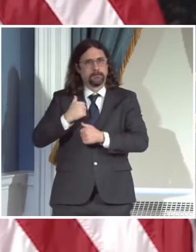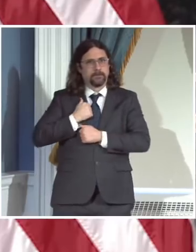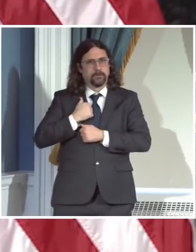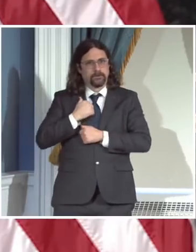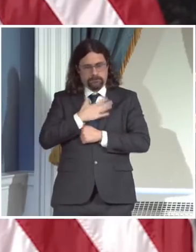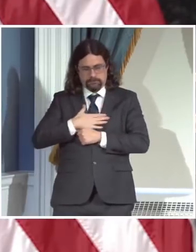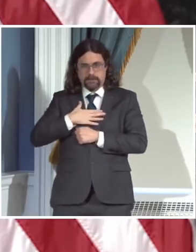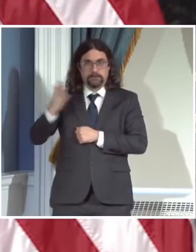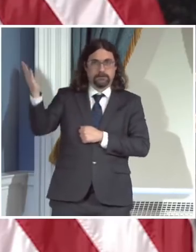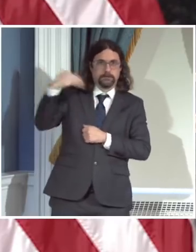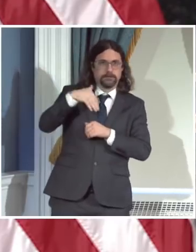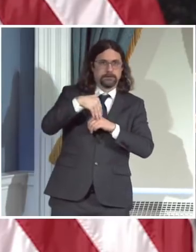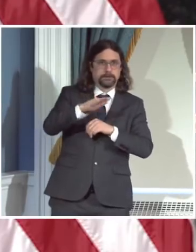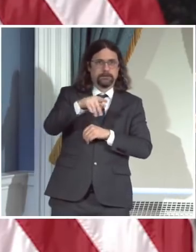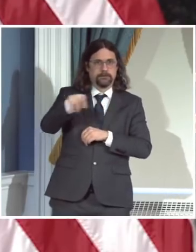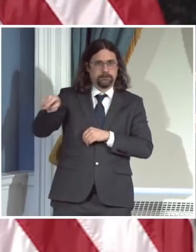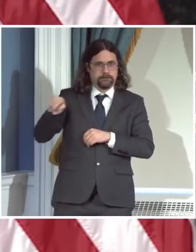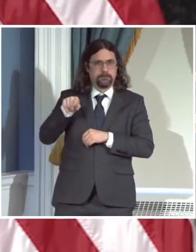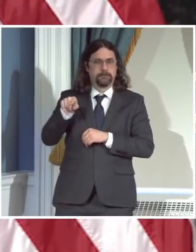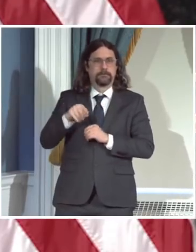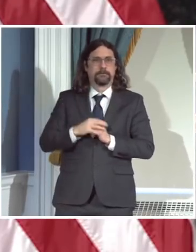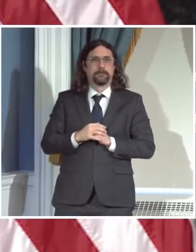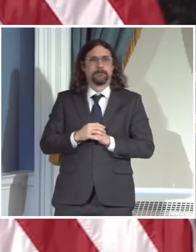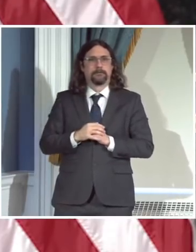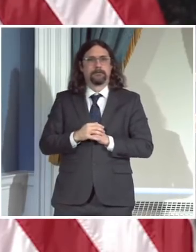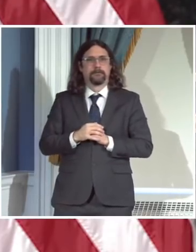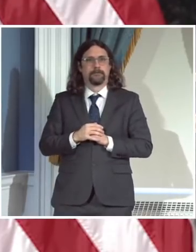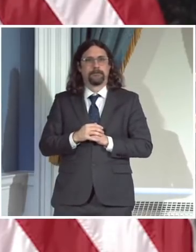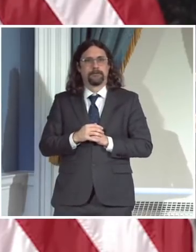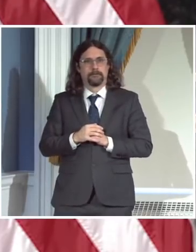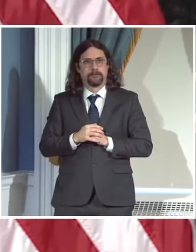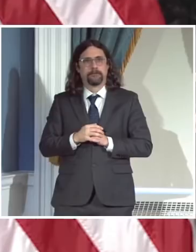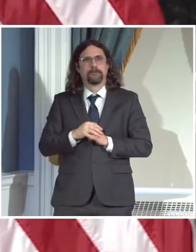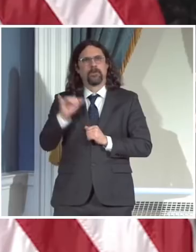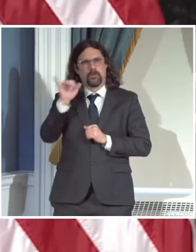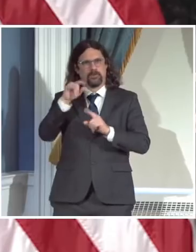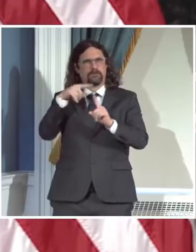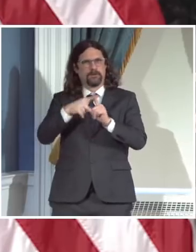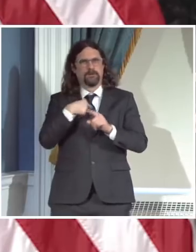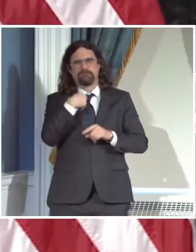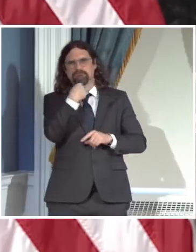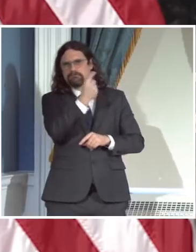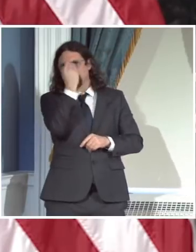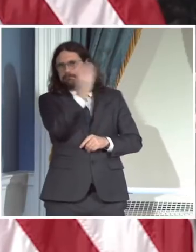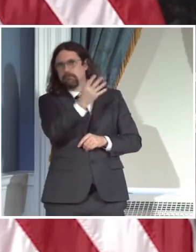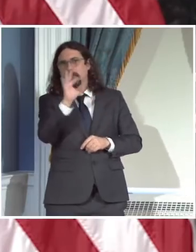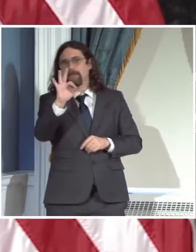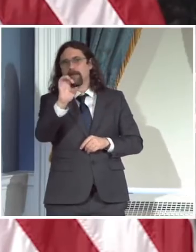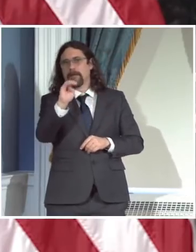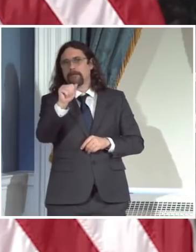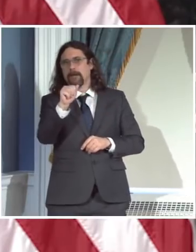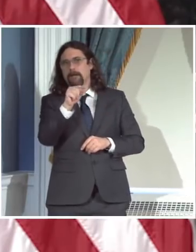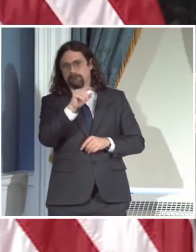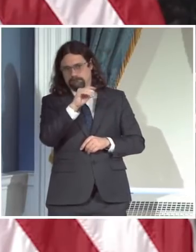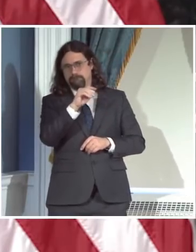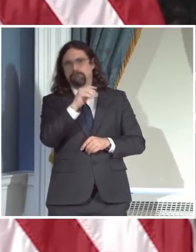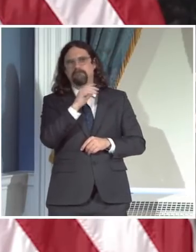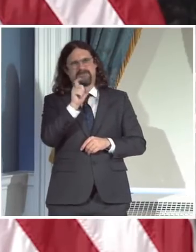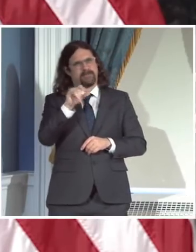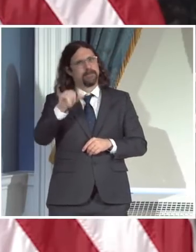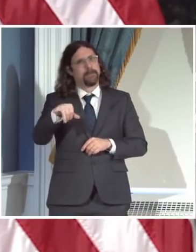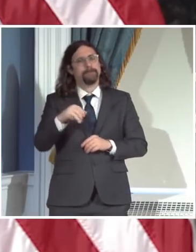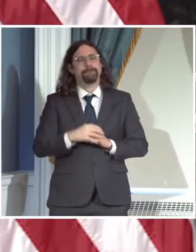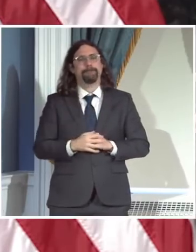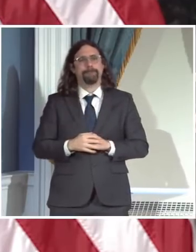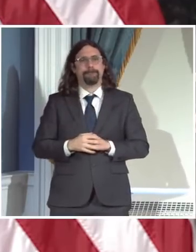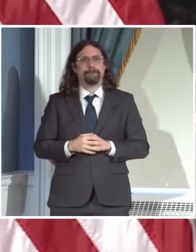Administrator Gaynor of FEMA earlier today as well. I'll keep you updated on that. So many personnel needs, but also